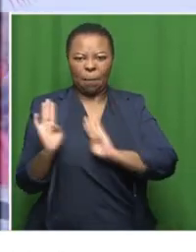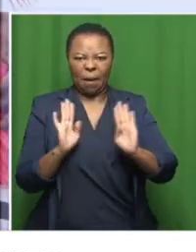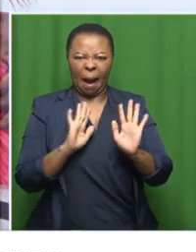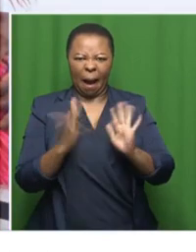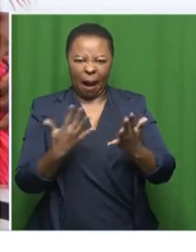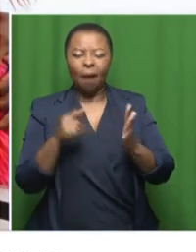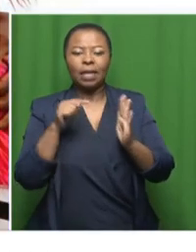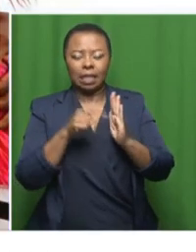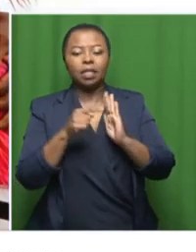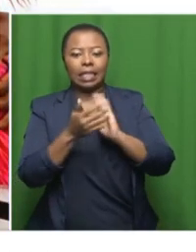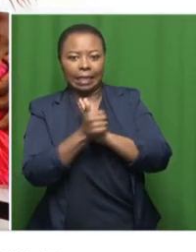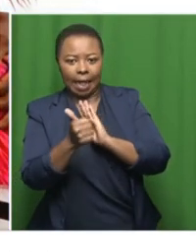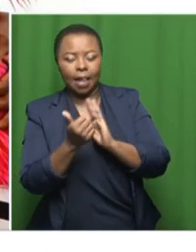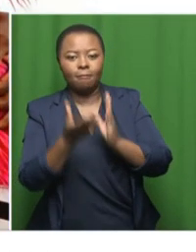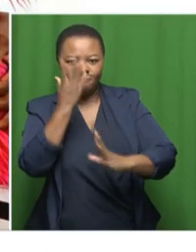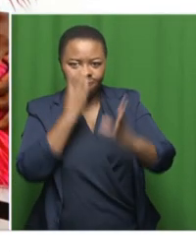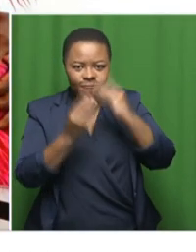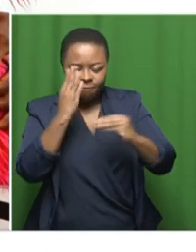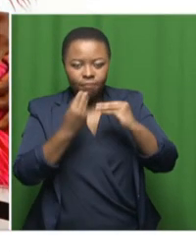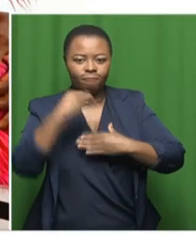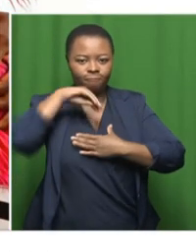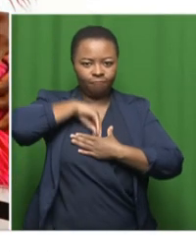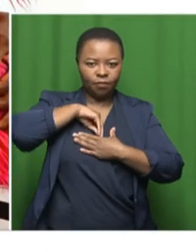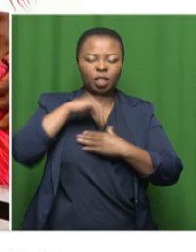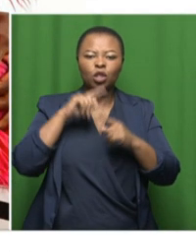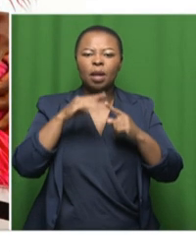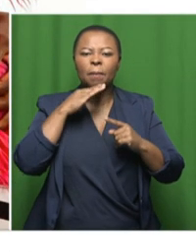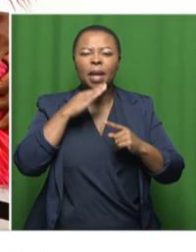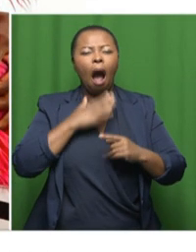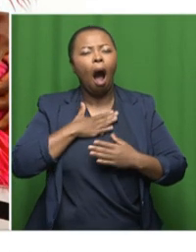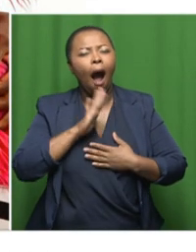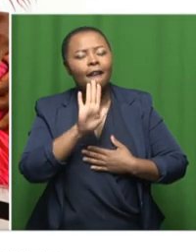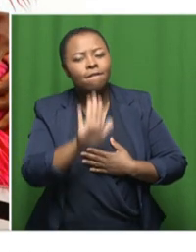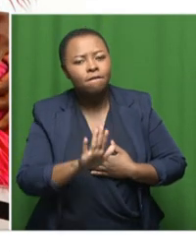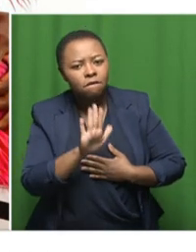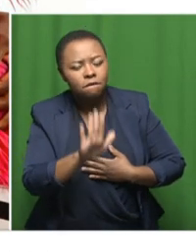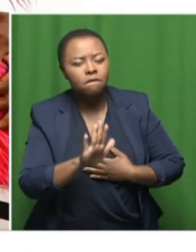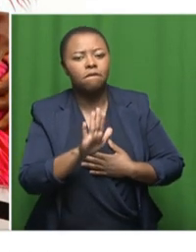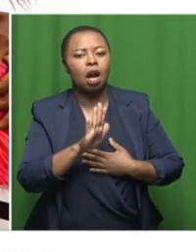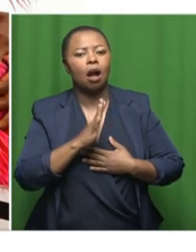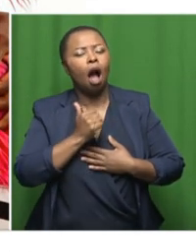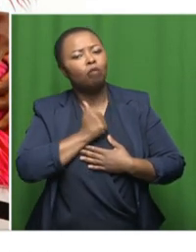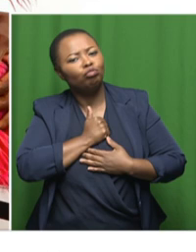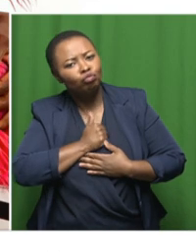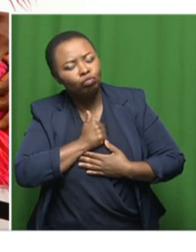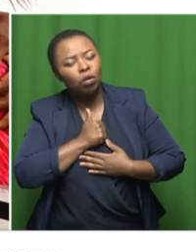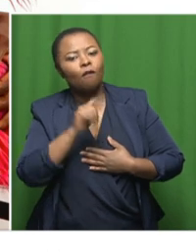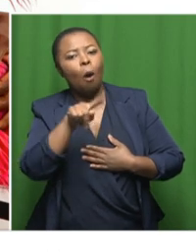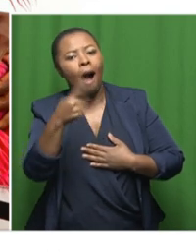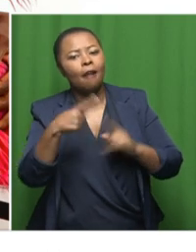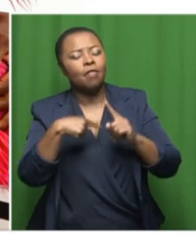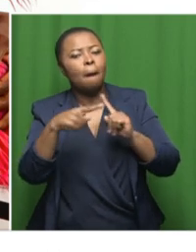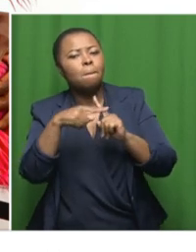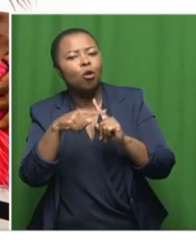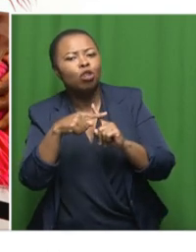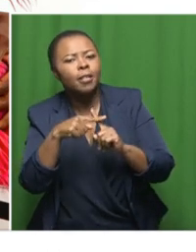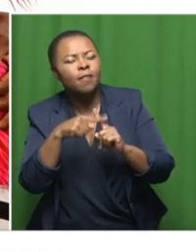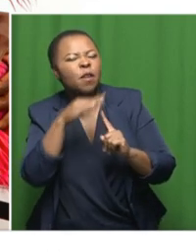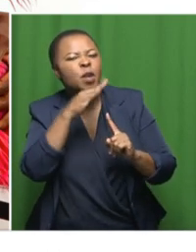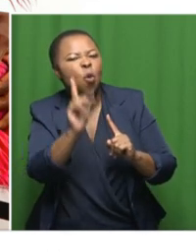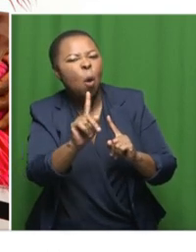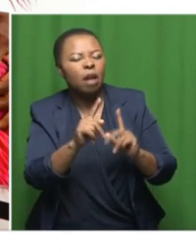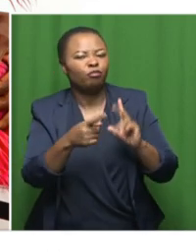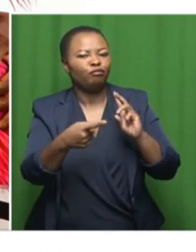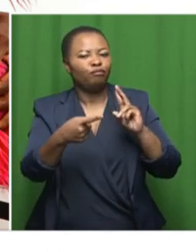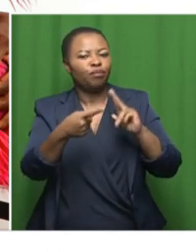to explain to them what sympathy means, what positivity is, what